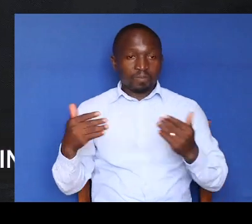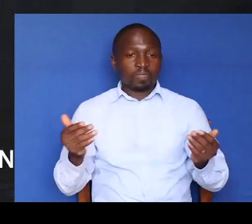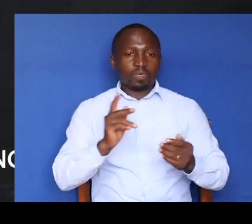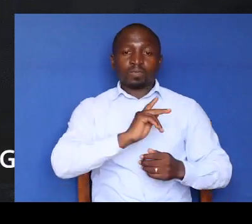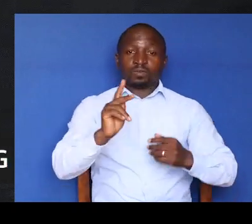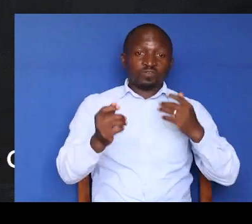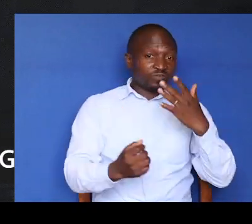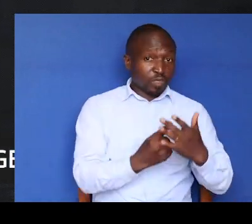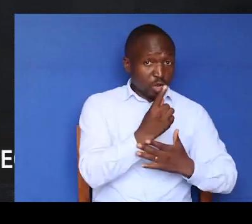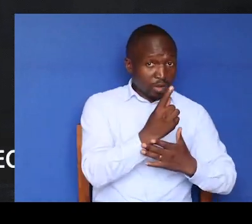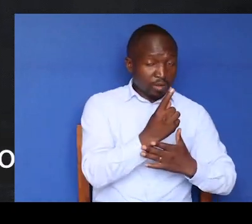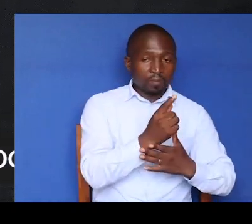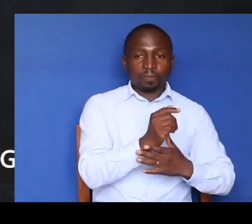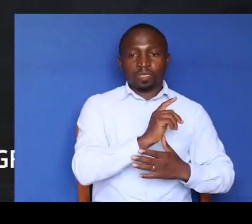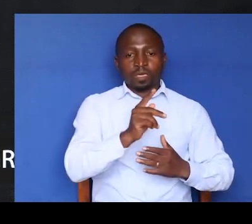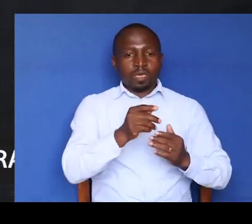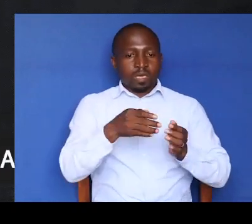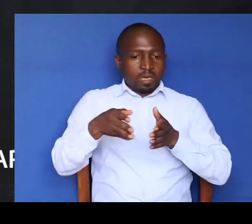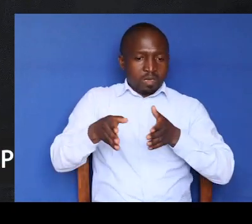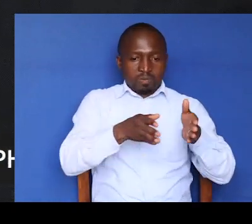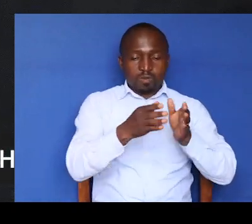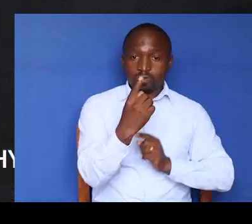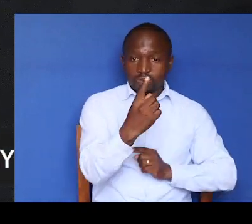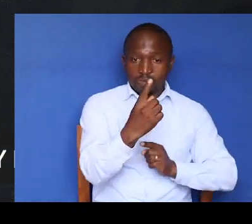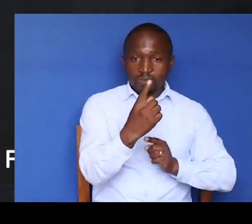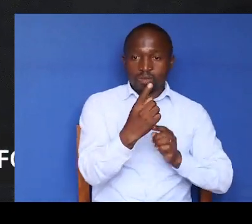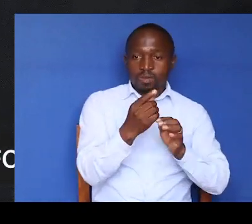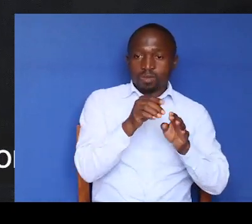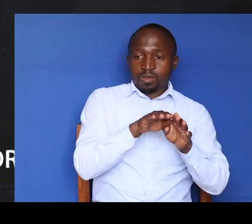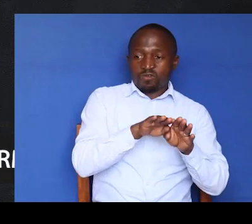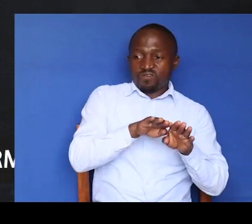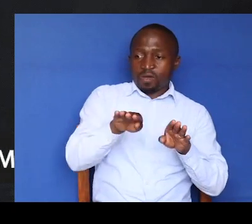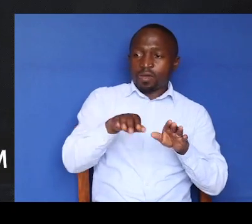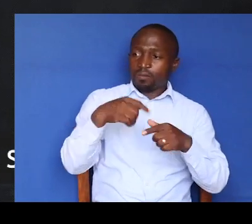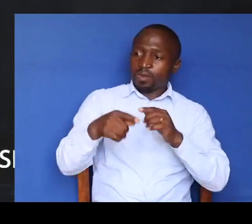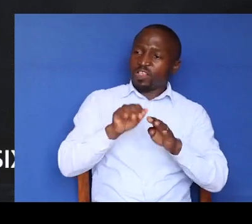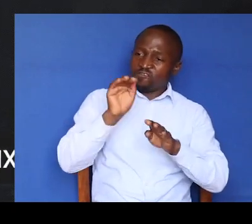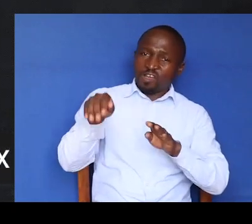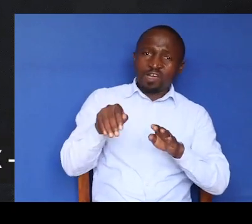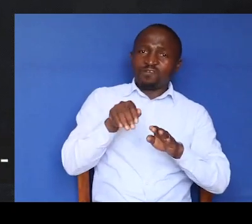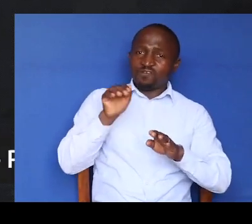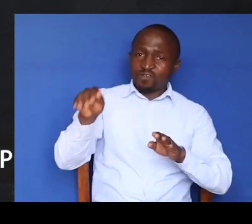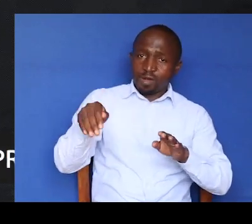river, by its tributary, makes headward erosion